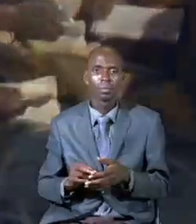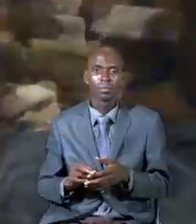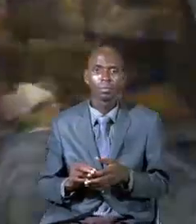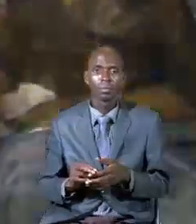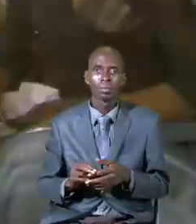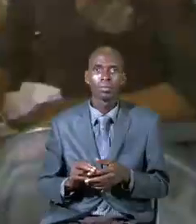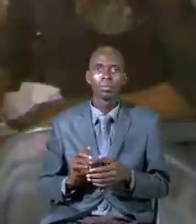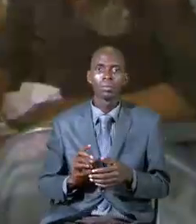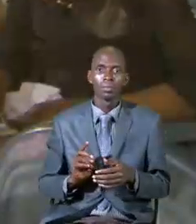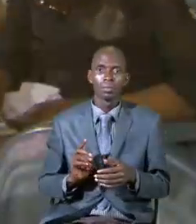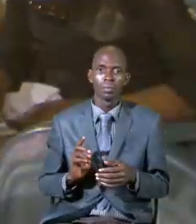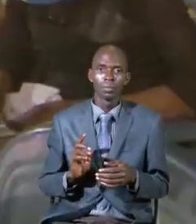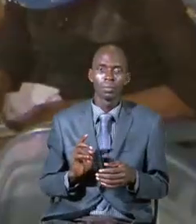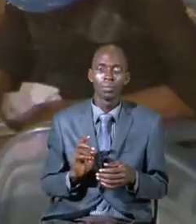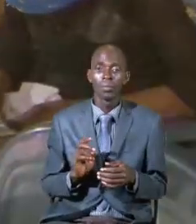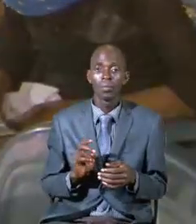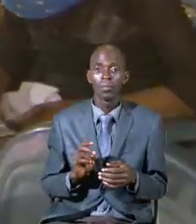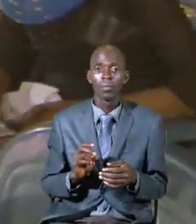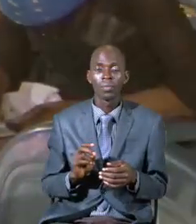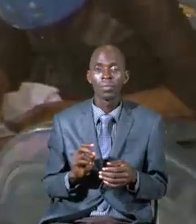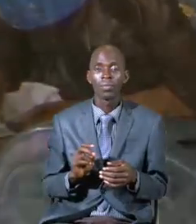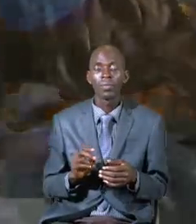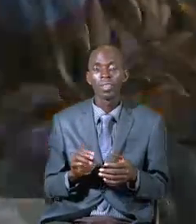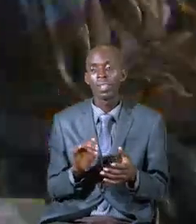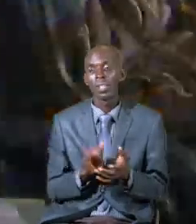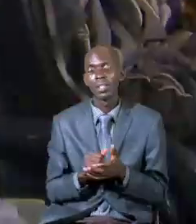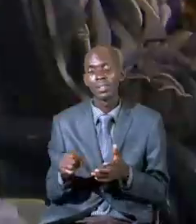thou mayest observe